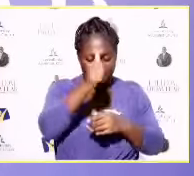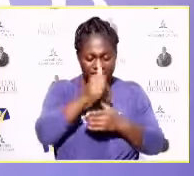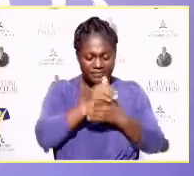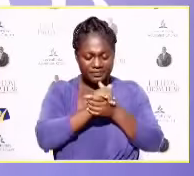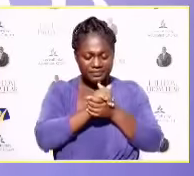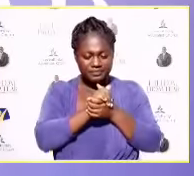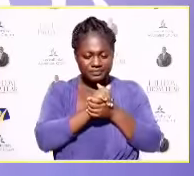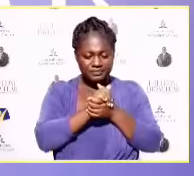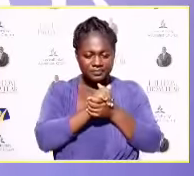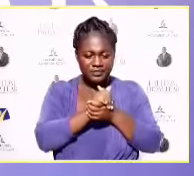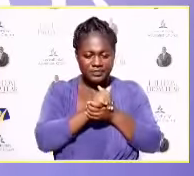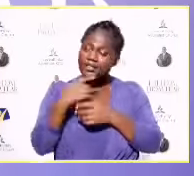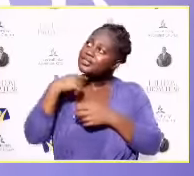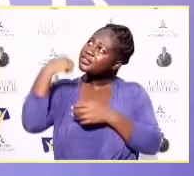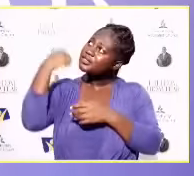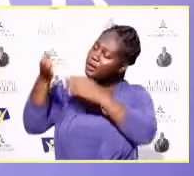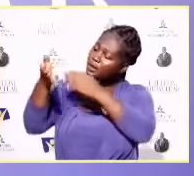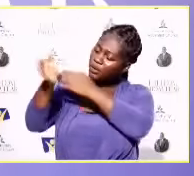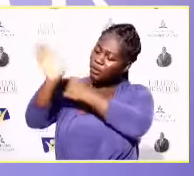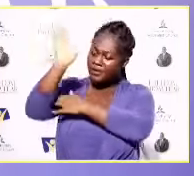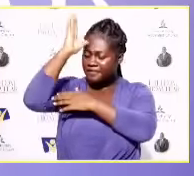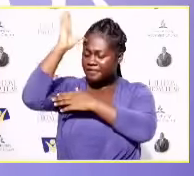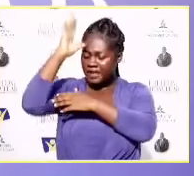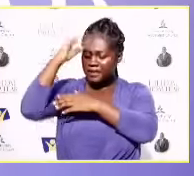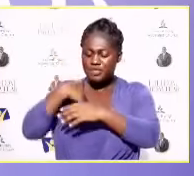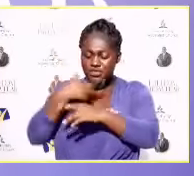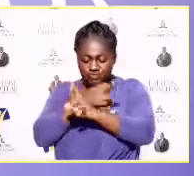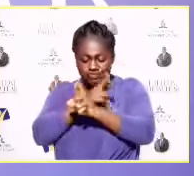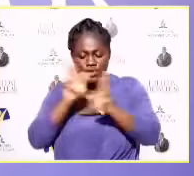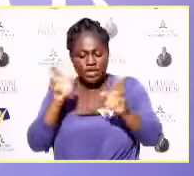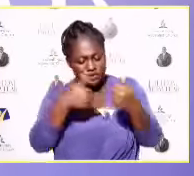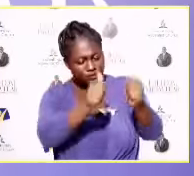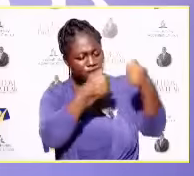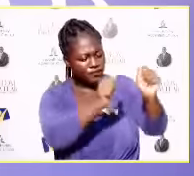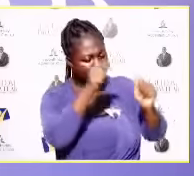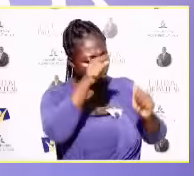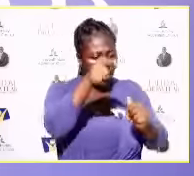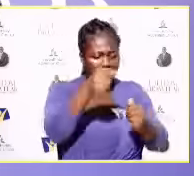Who will tell God, Father, I am willing to follow you and obey